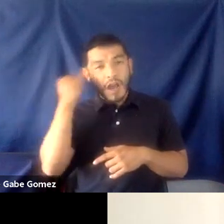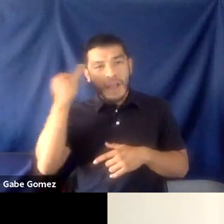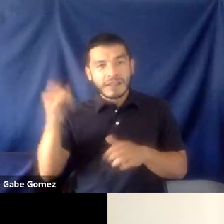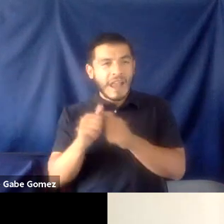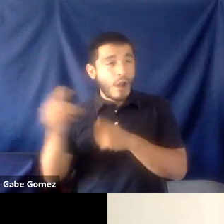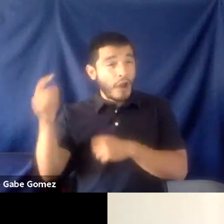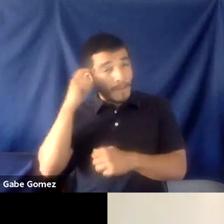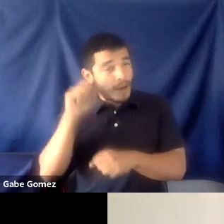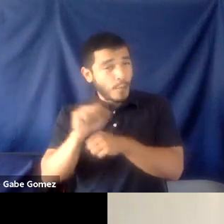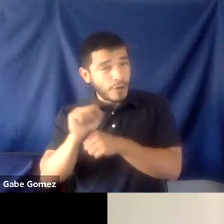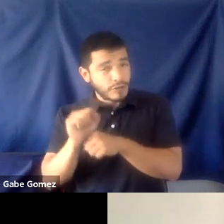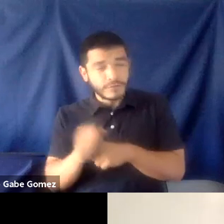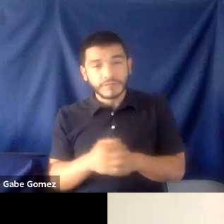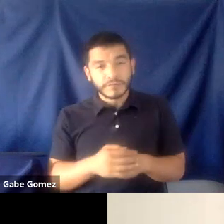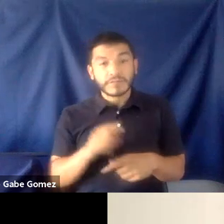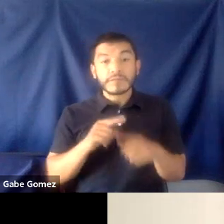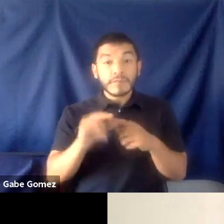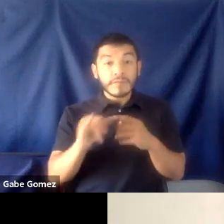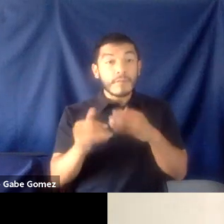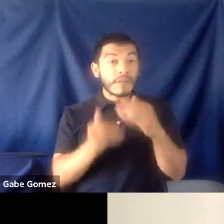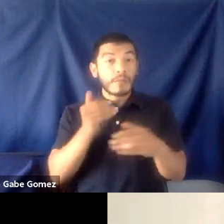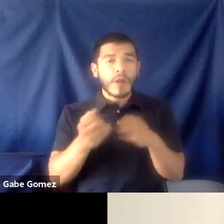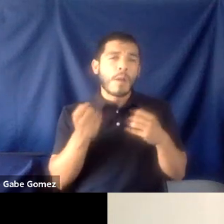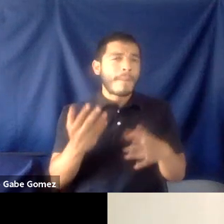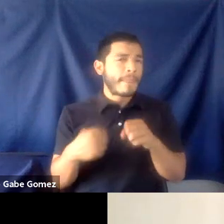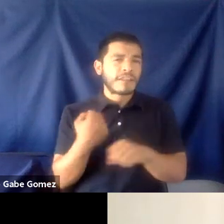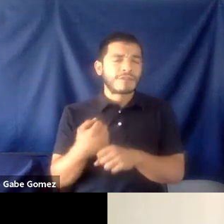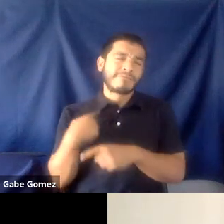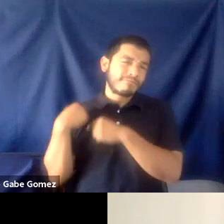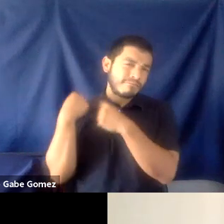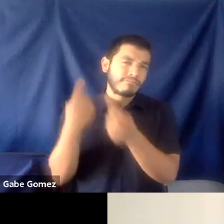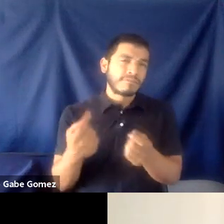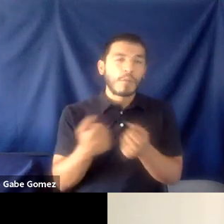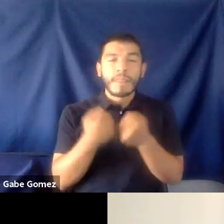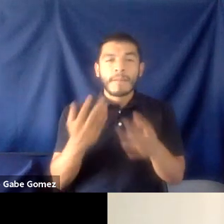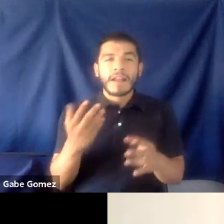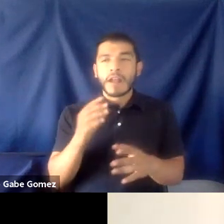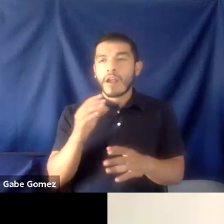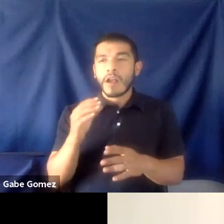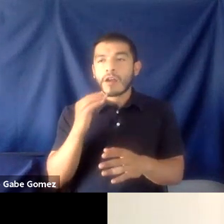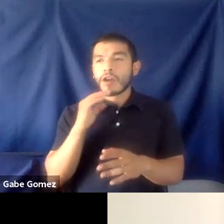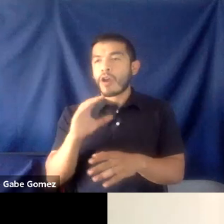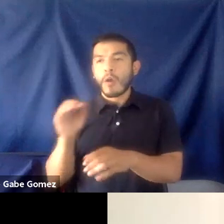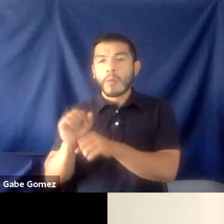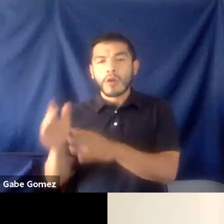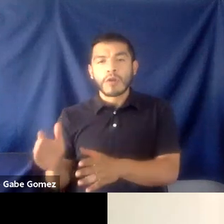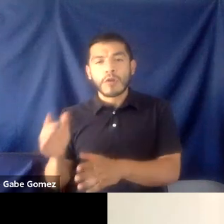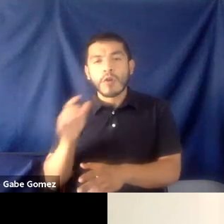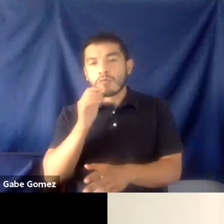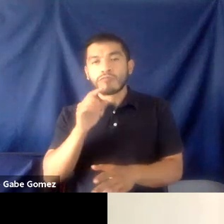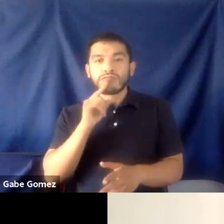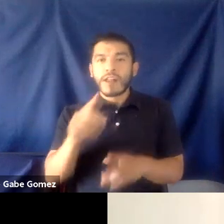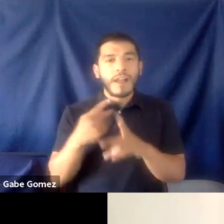works. But that was a process over many years with some great collaborators, and just kind of kind